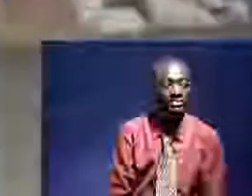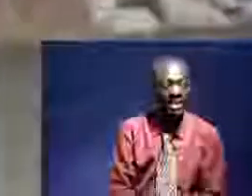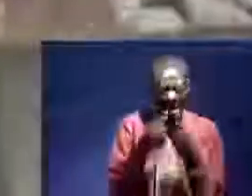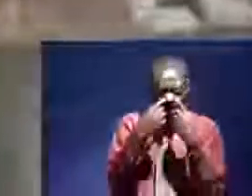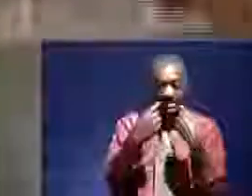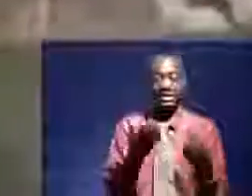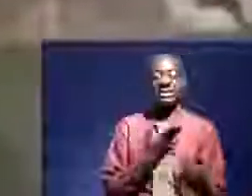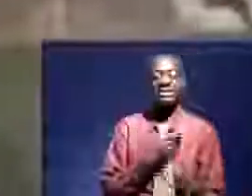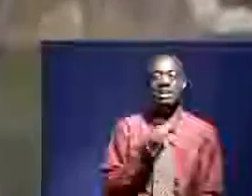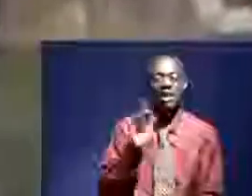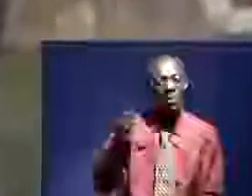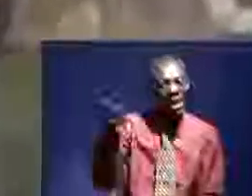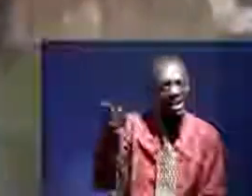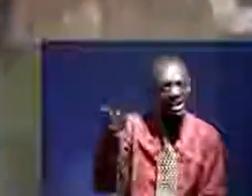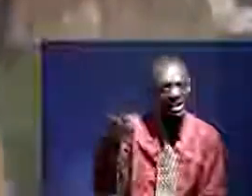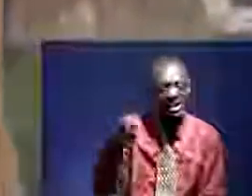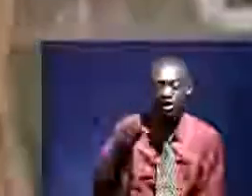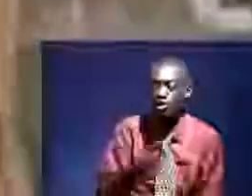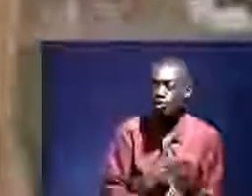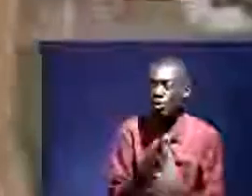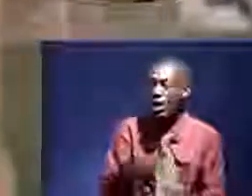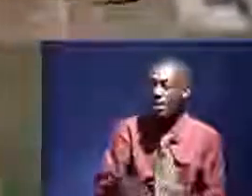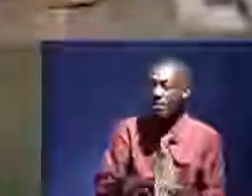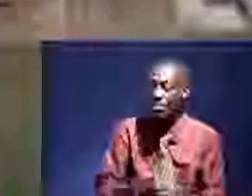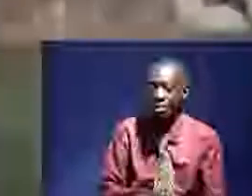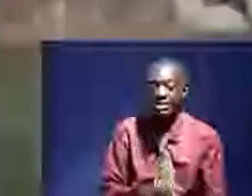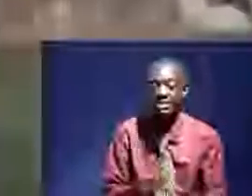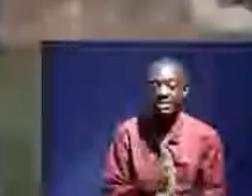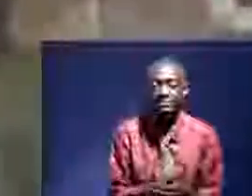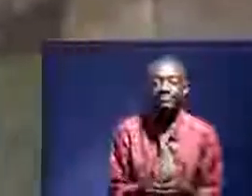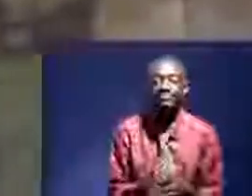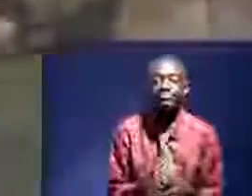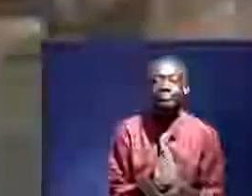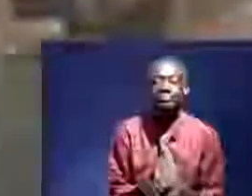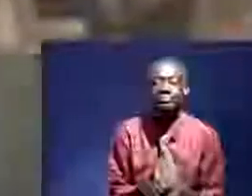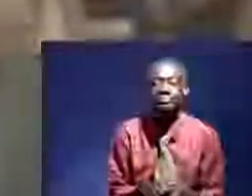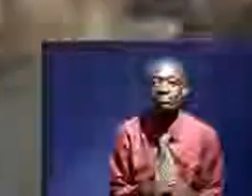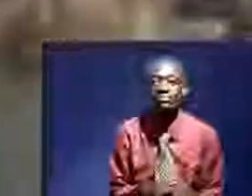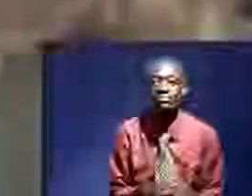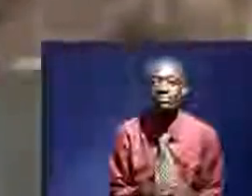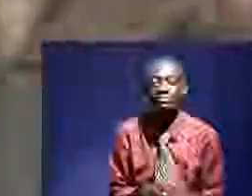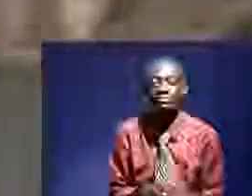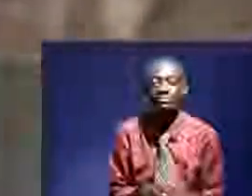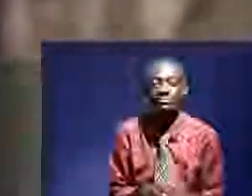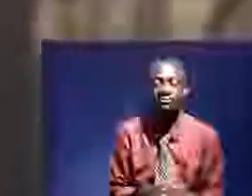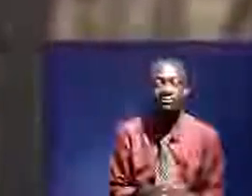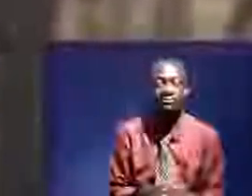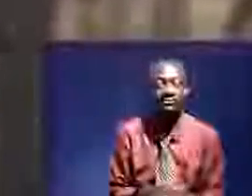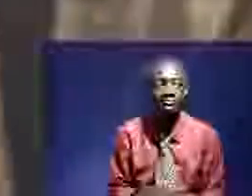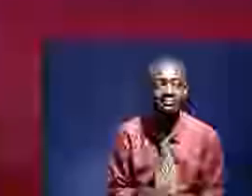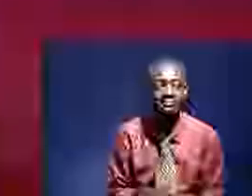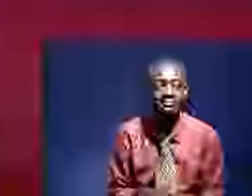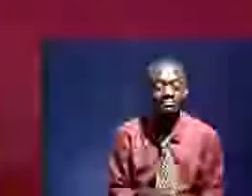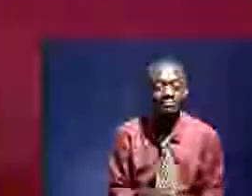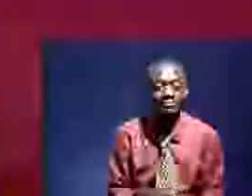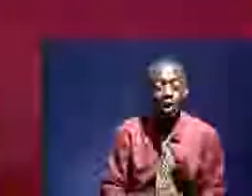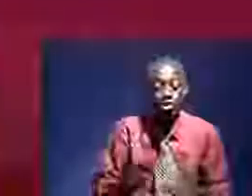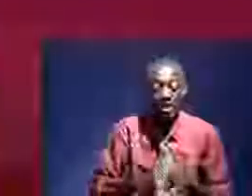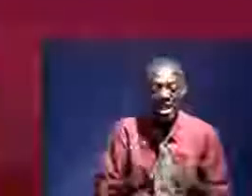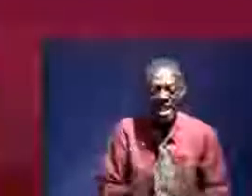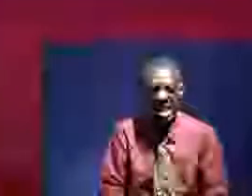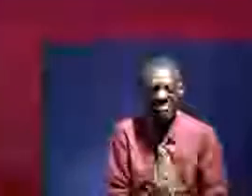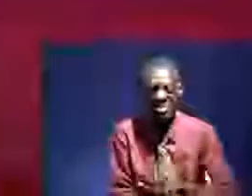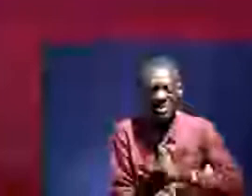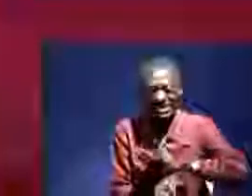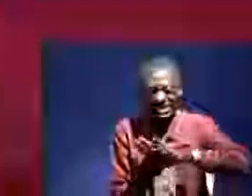Ninashangazwa sana na wale ambao you have been sitting here, some of you, since 7:30 this morning. Tumekuwa tumekaa hapa